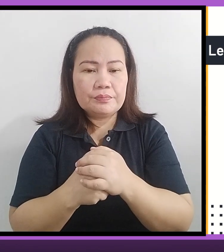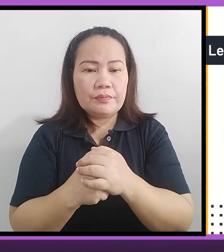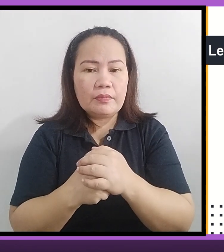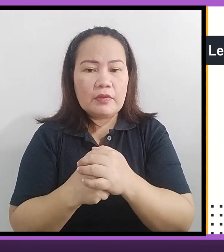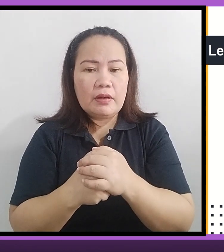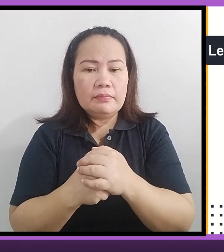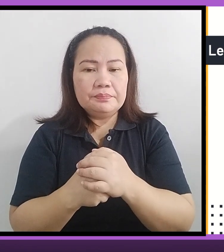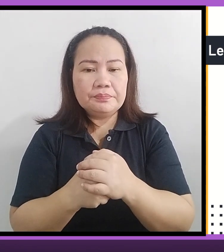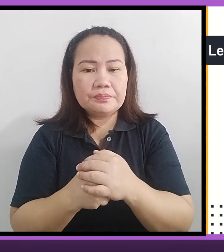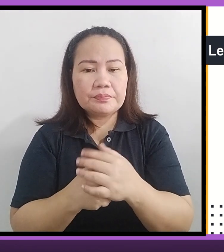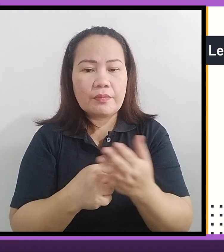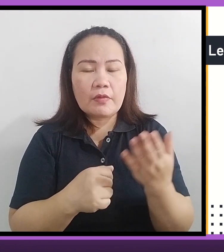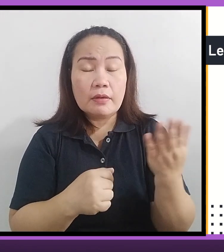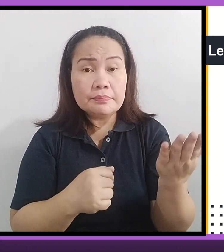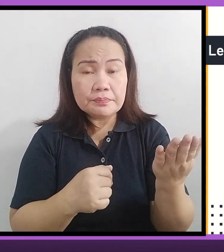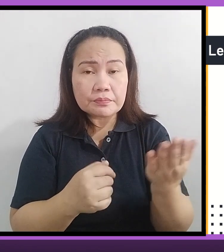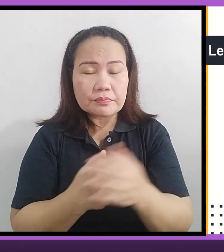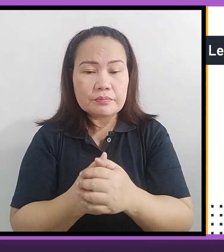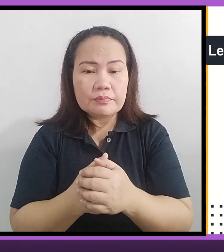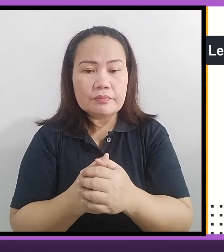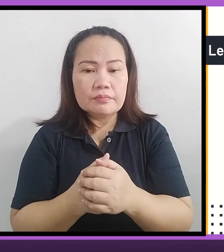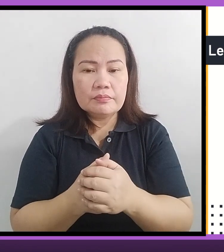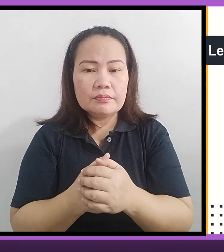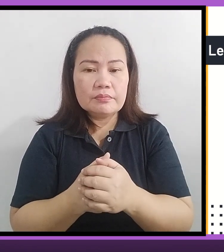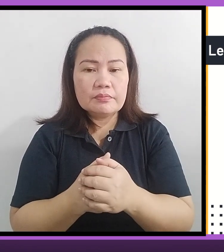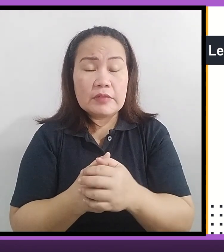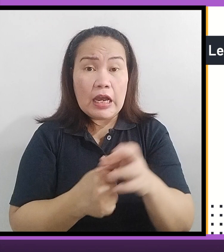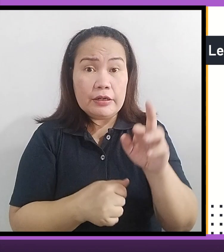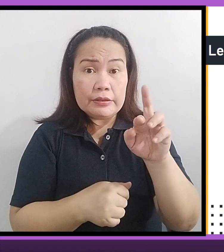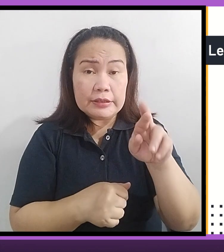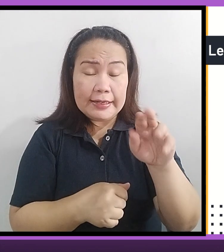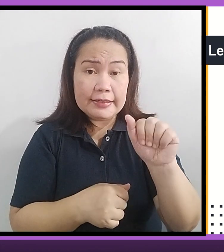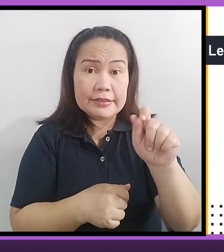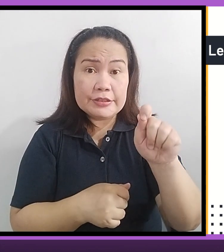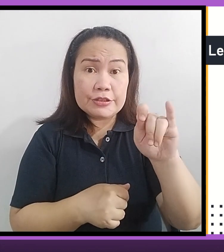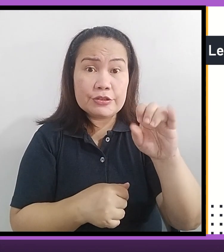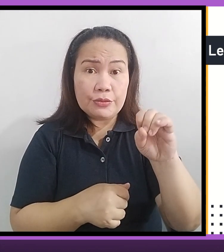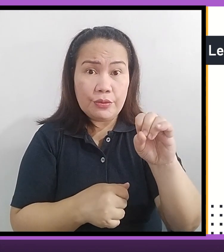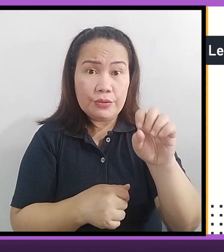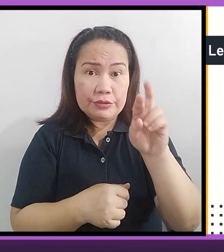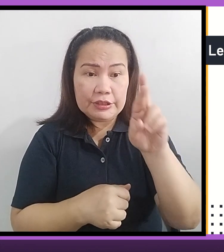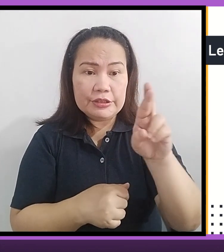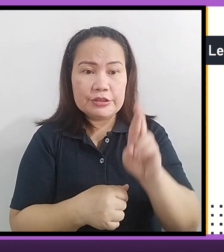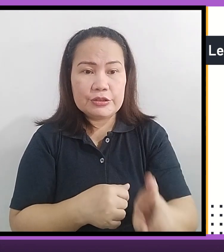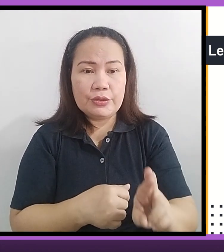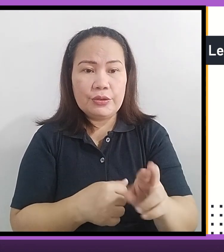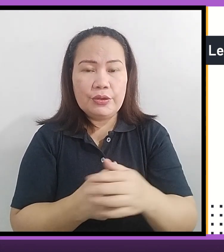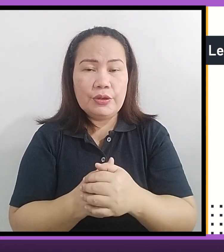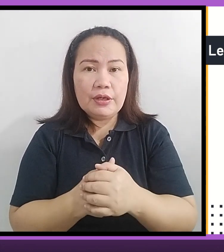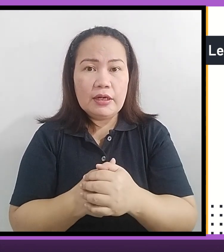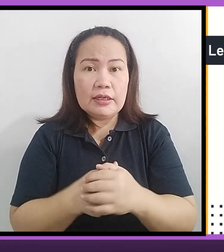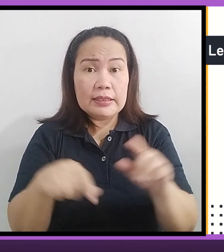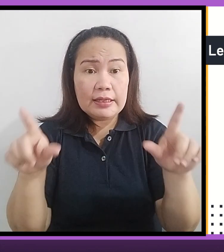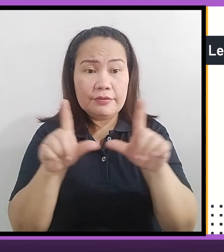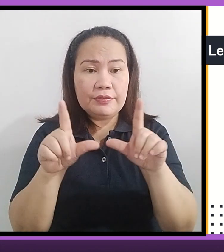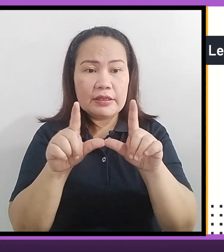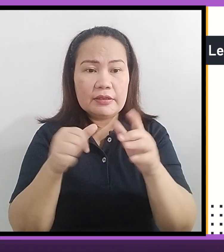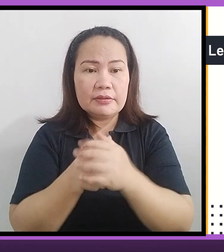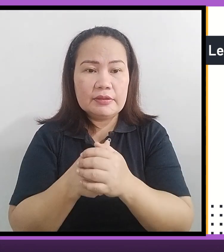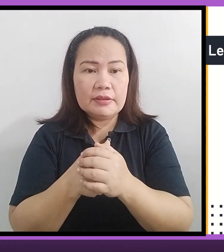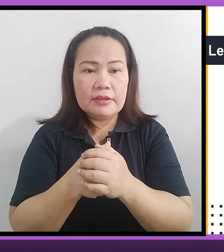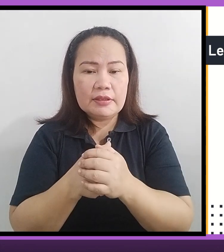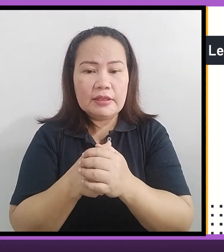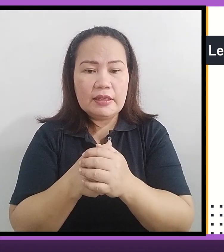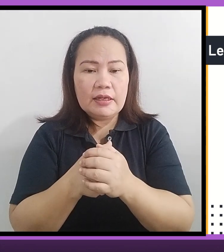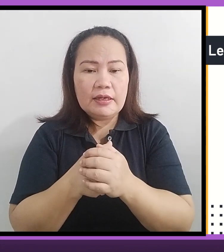many times as much of the property as does another unit. So when you say the ratio level, it